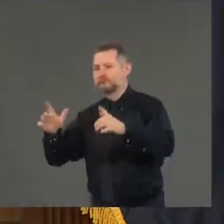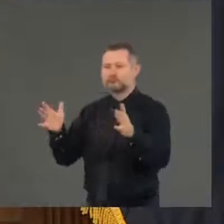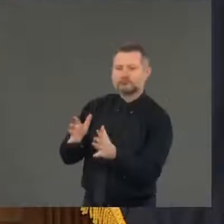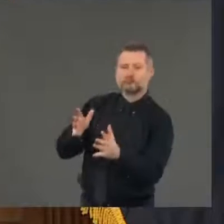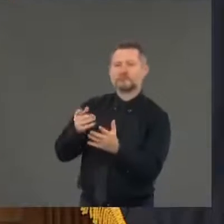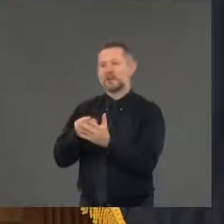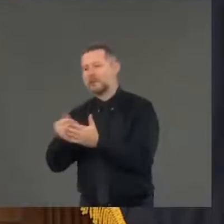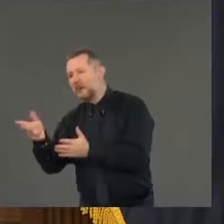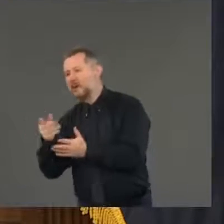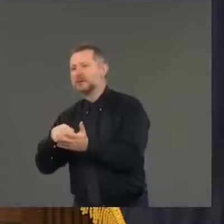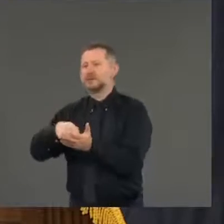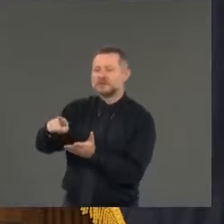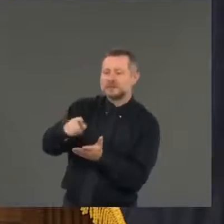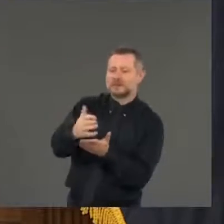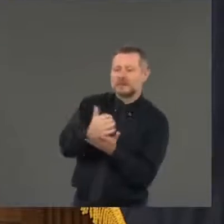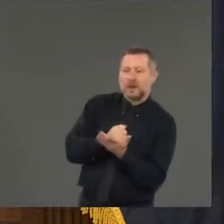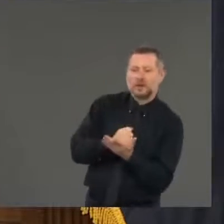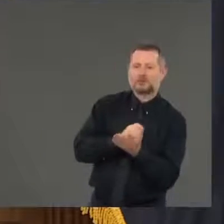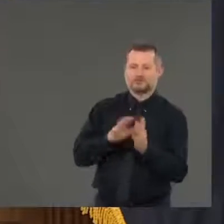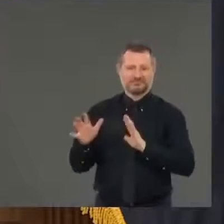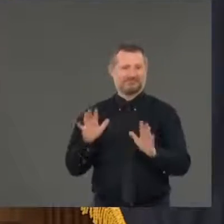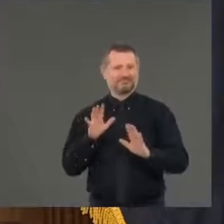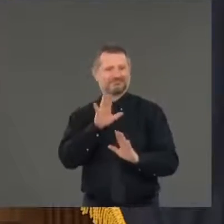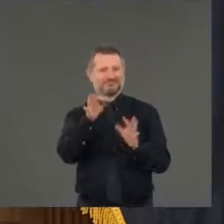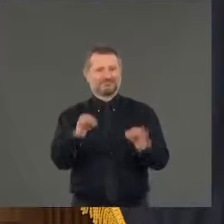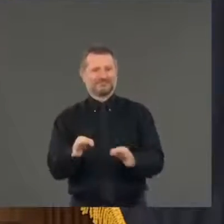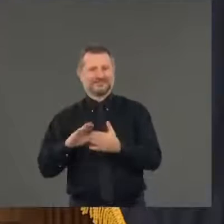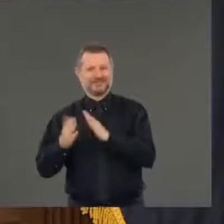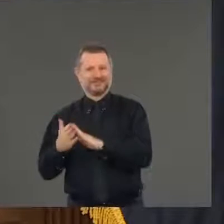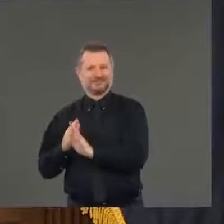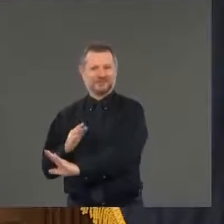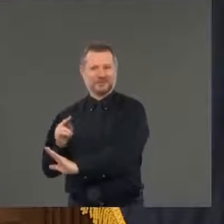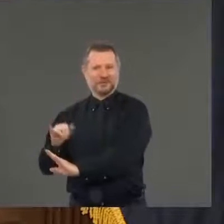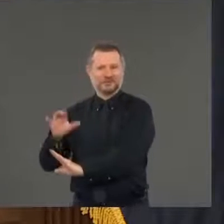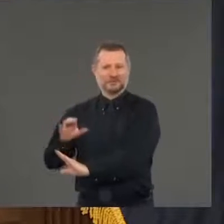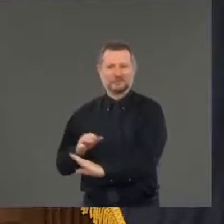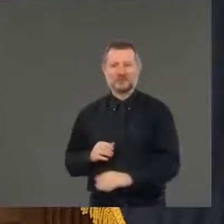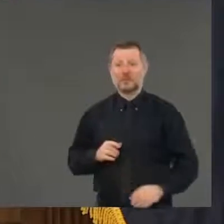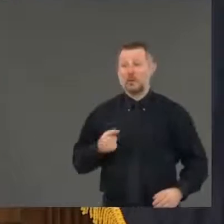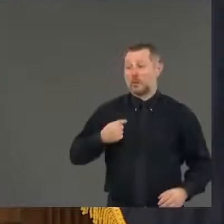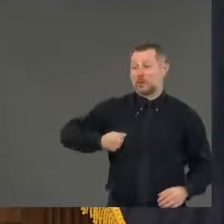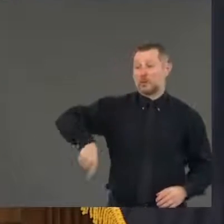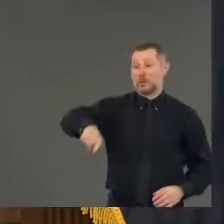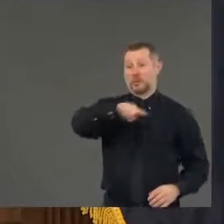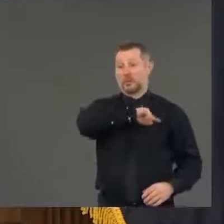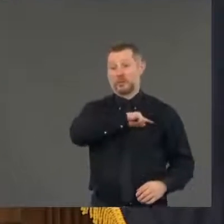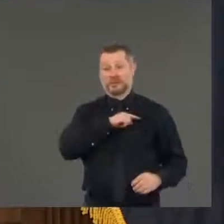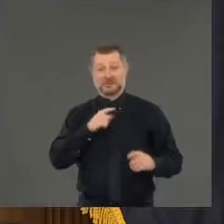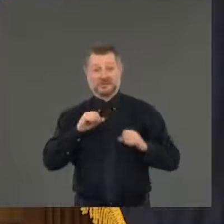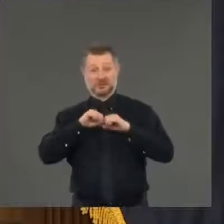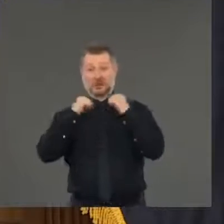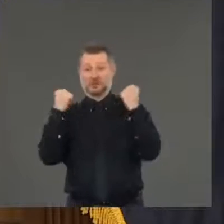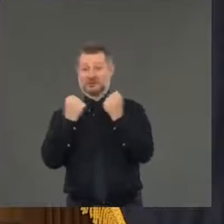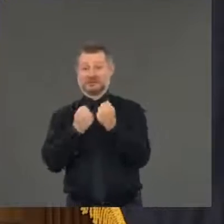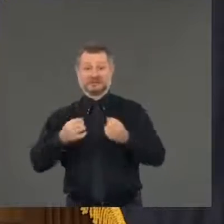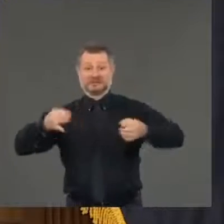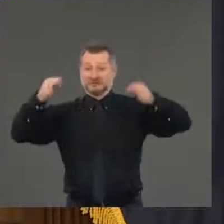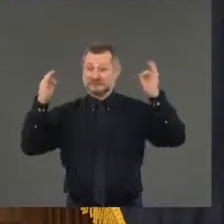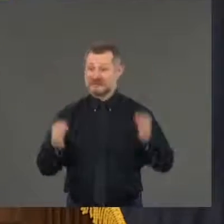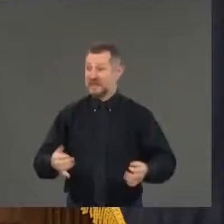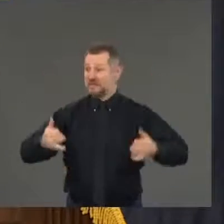That's all done by New York City. What we've all decided, what society has said,